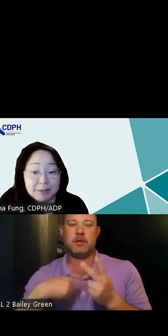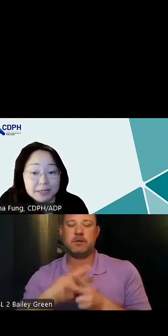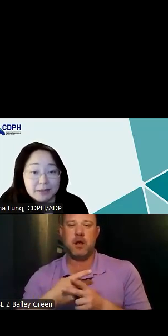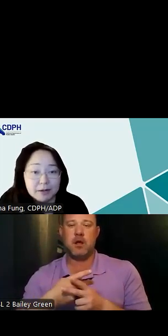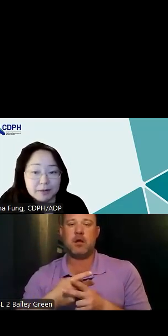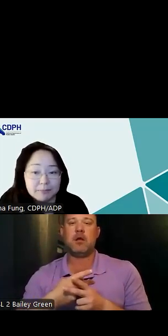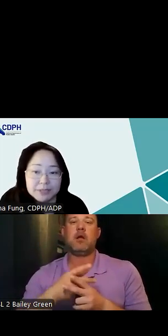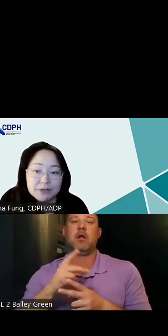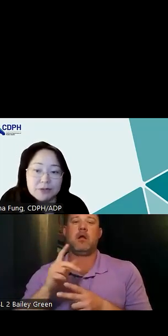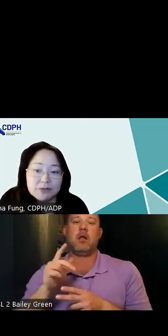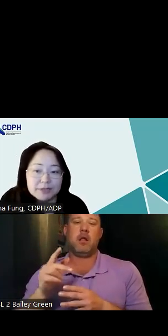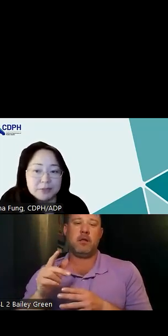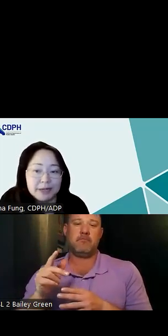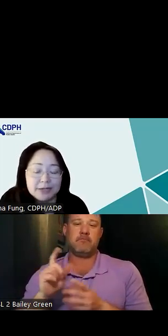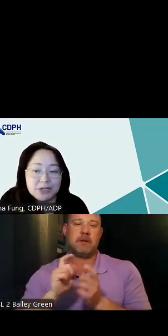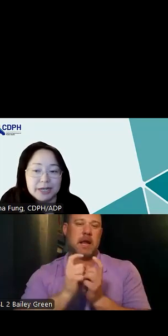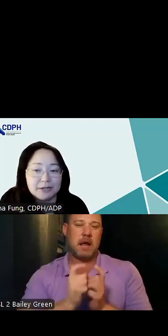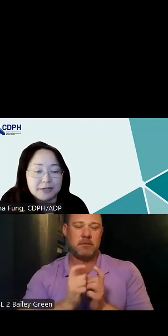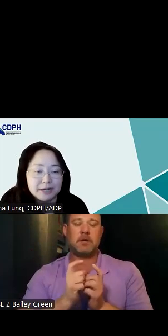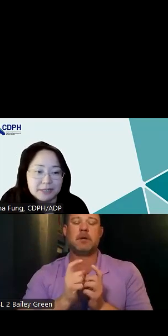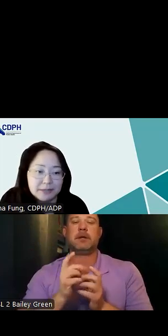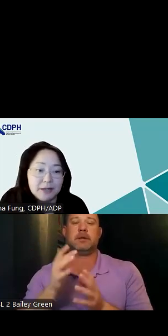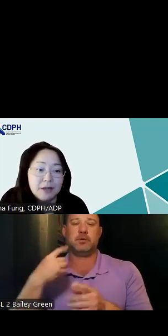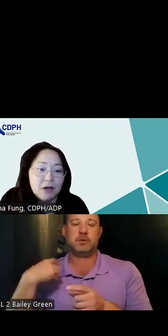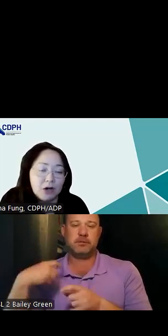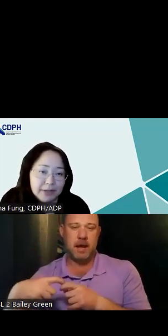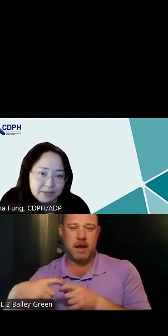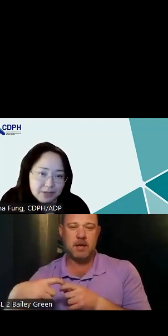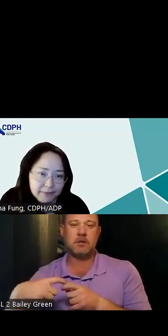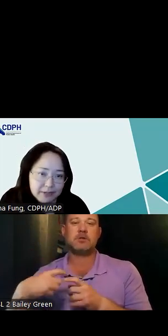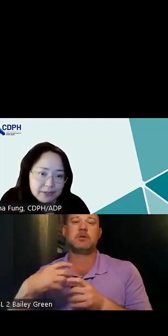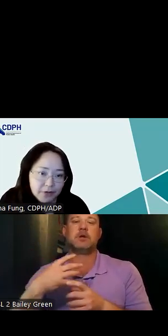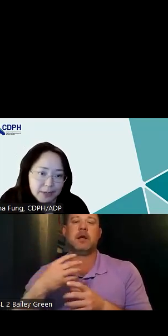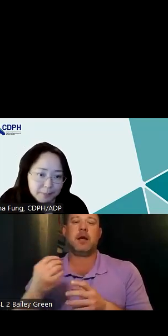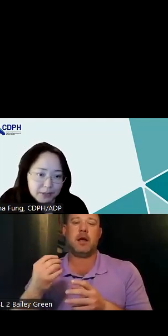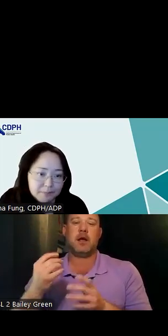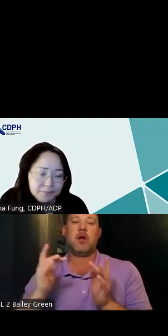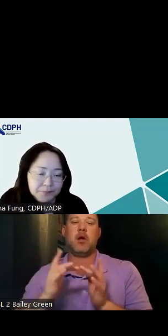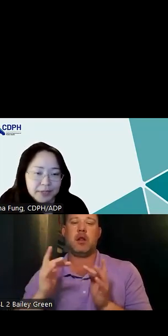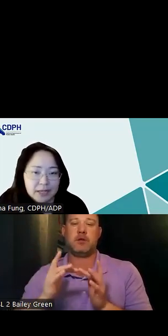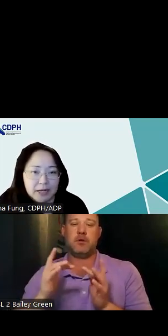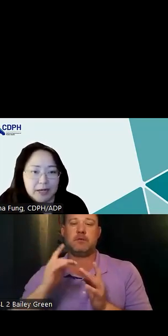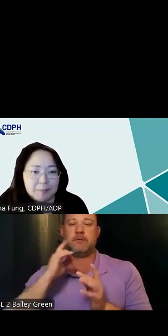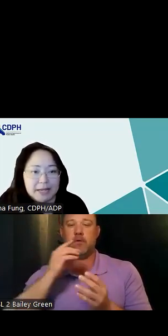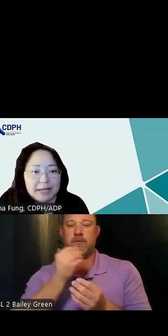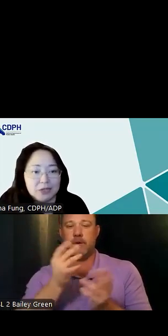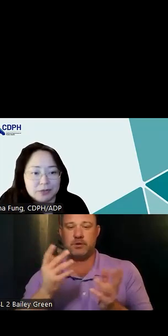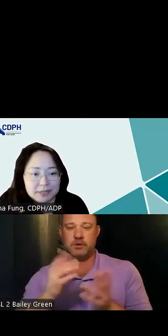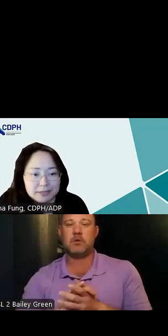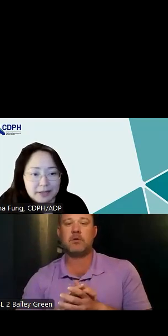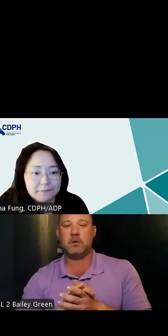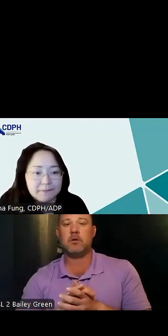They're adapting their materials in Spanish and conducting online surveys for input. And